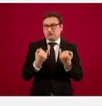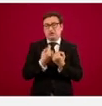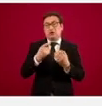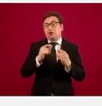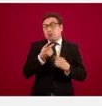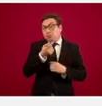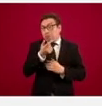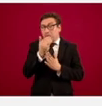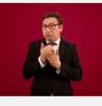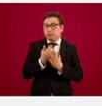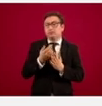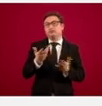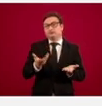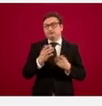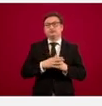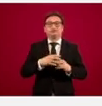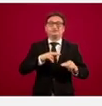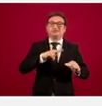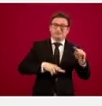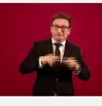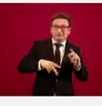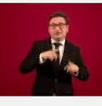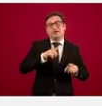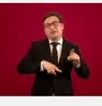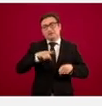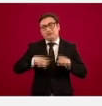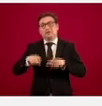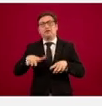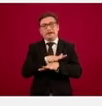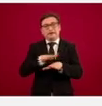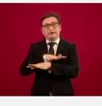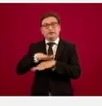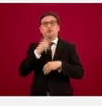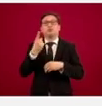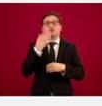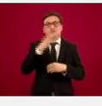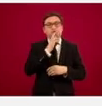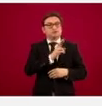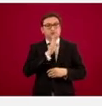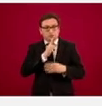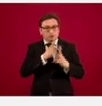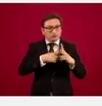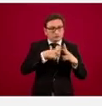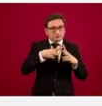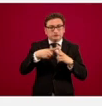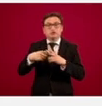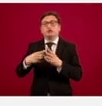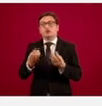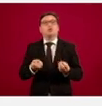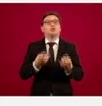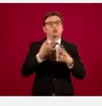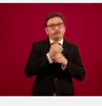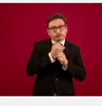was on week 14. We reached 19.36, Now it has gone down